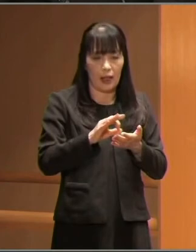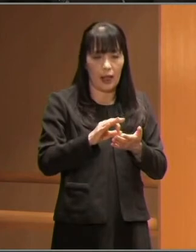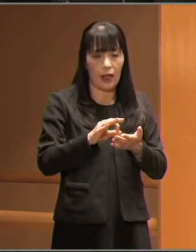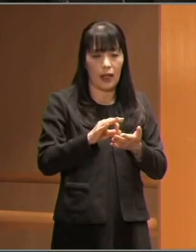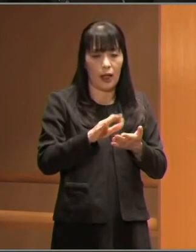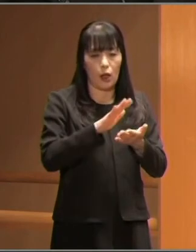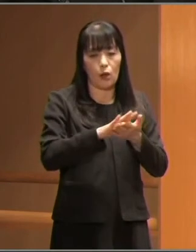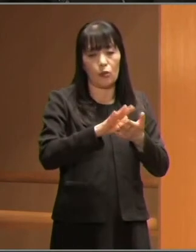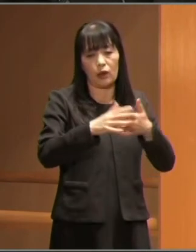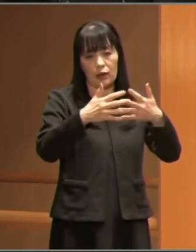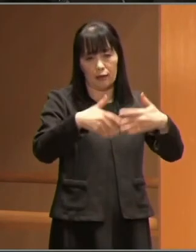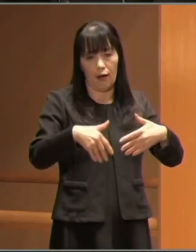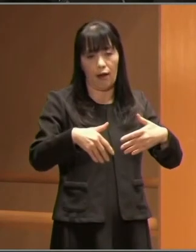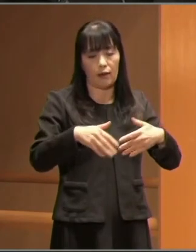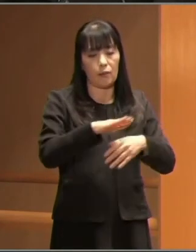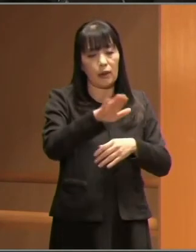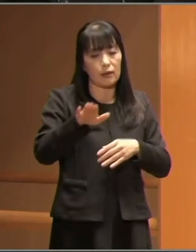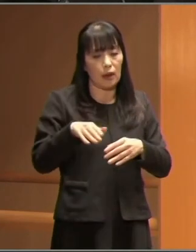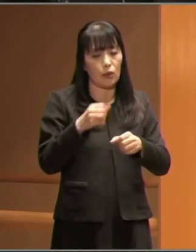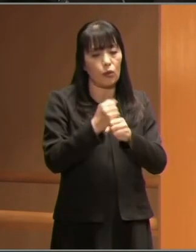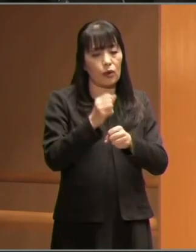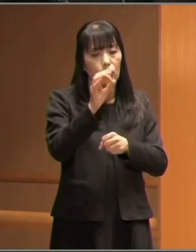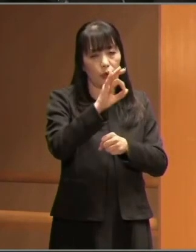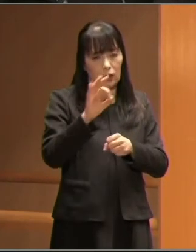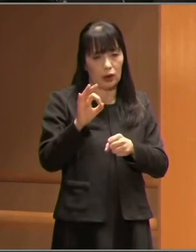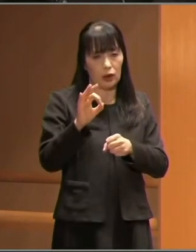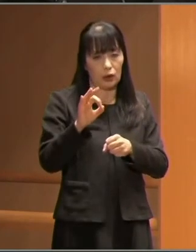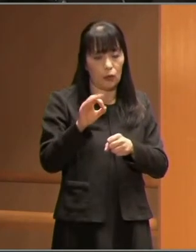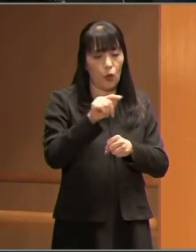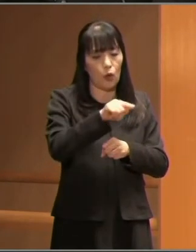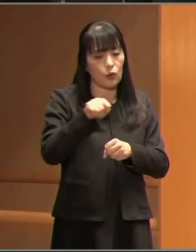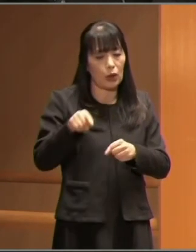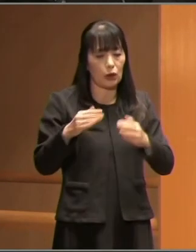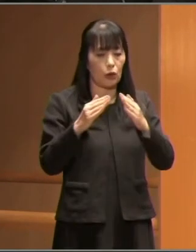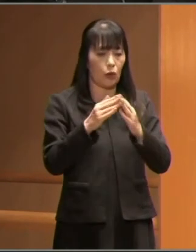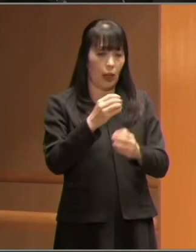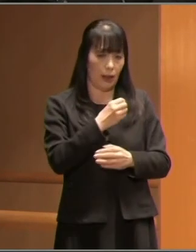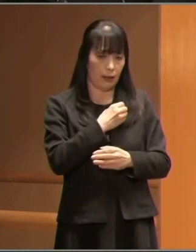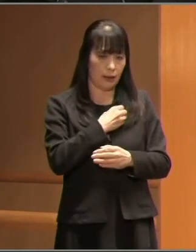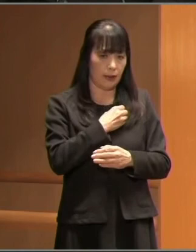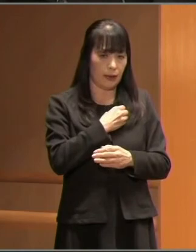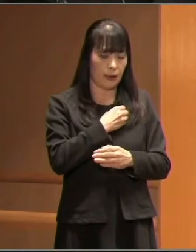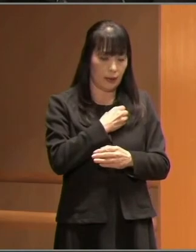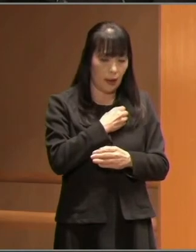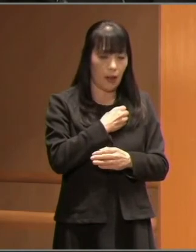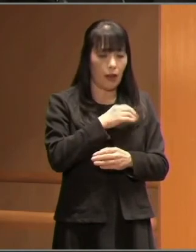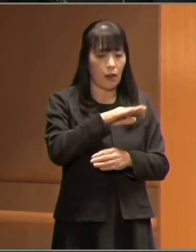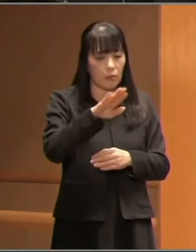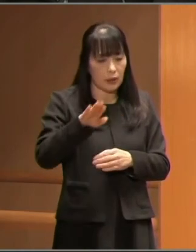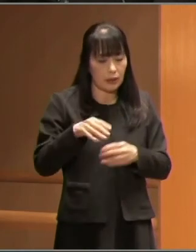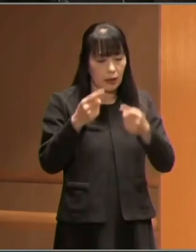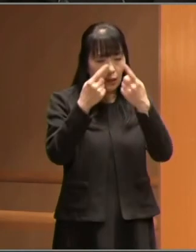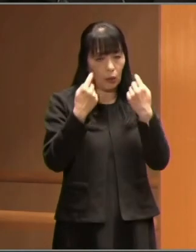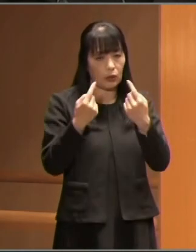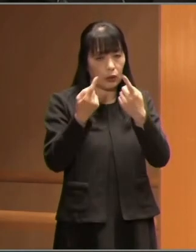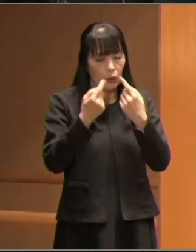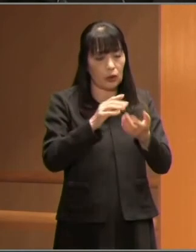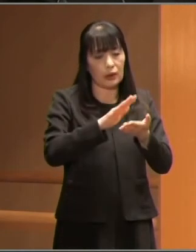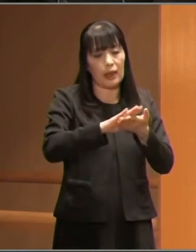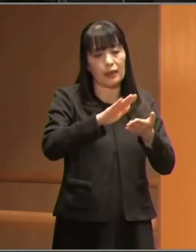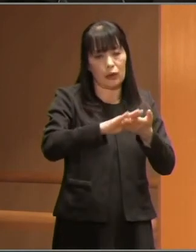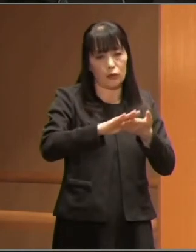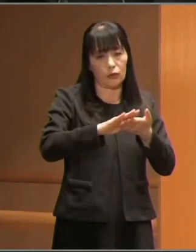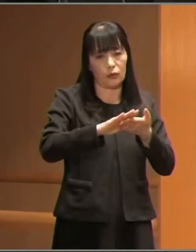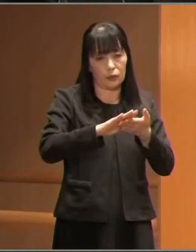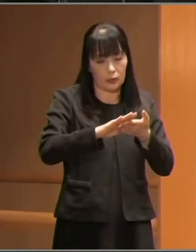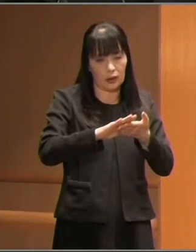by us, and we have the applicants and the artists to print their pictures